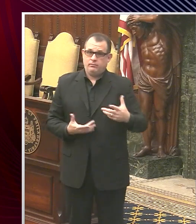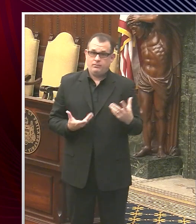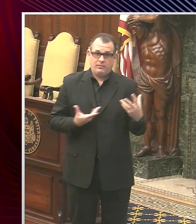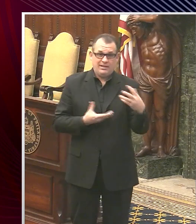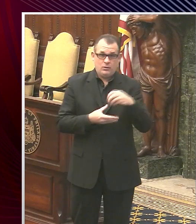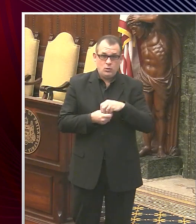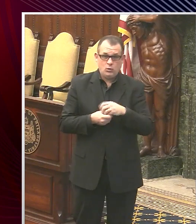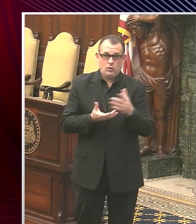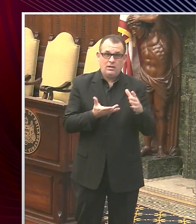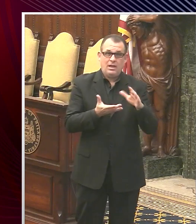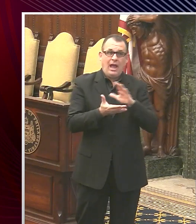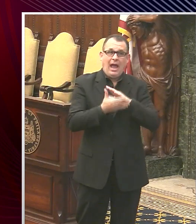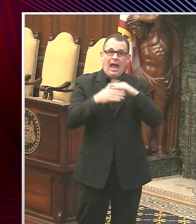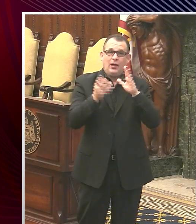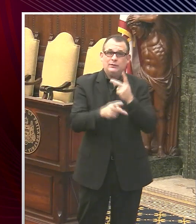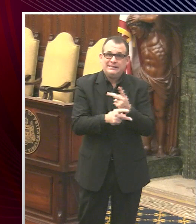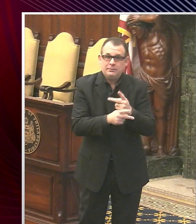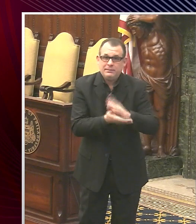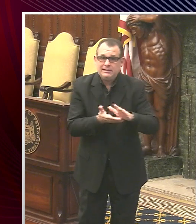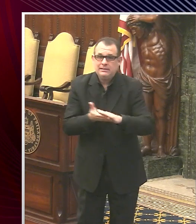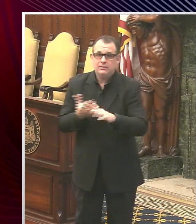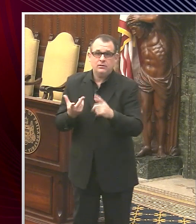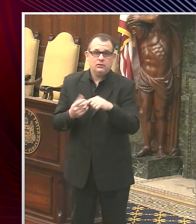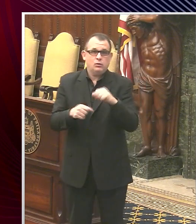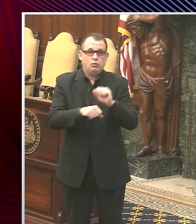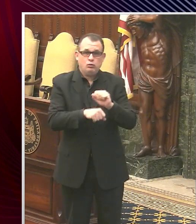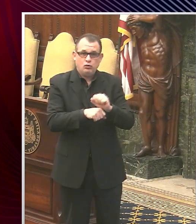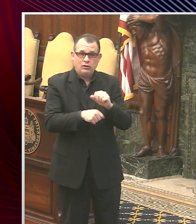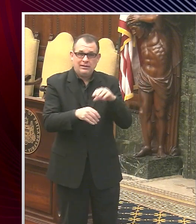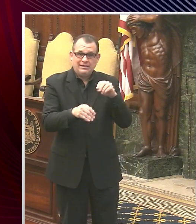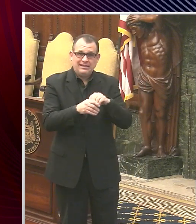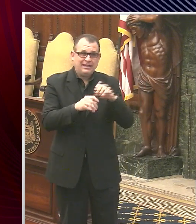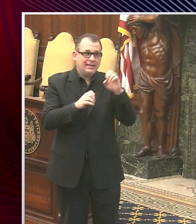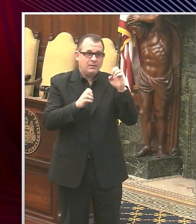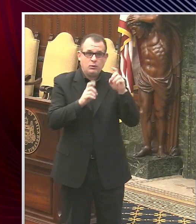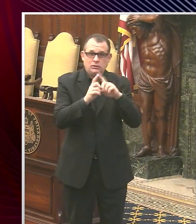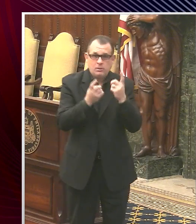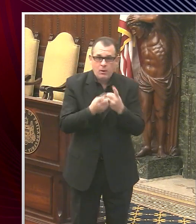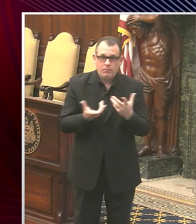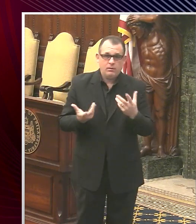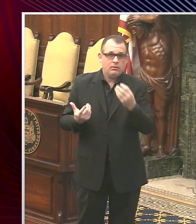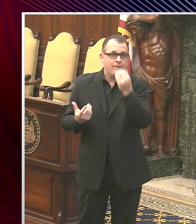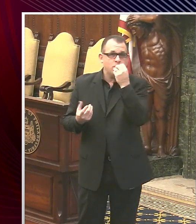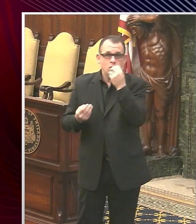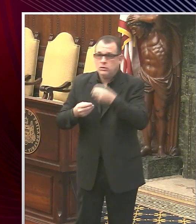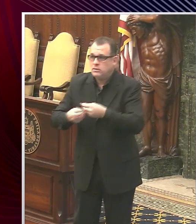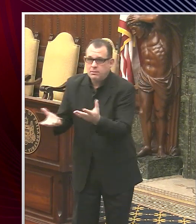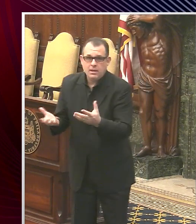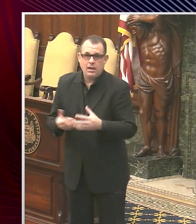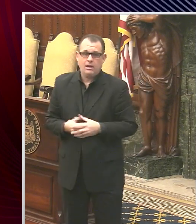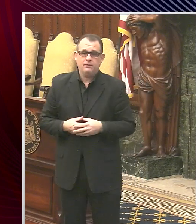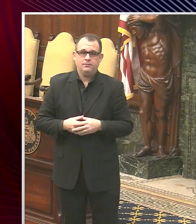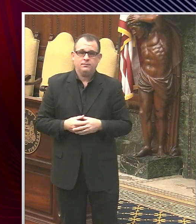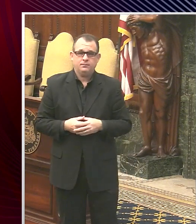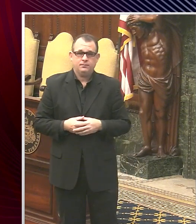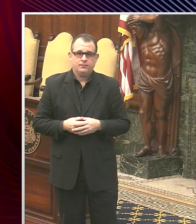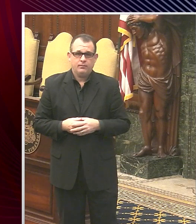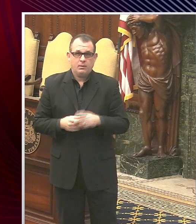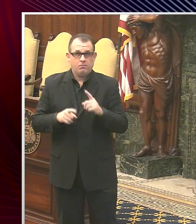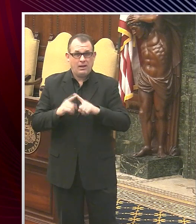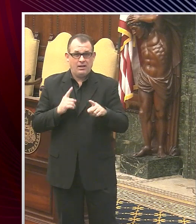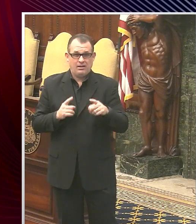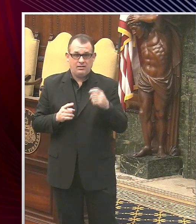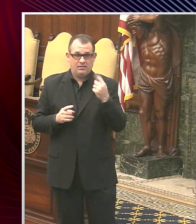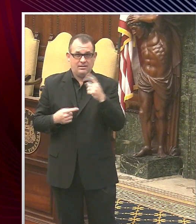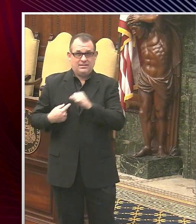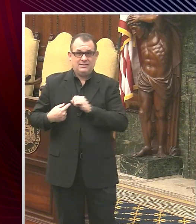housekeeping staff who work in emergency rooms and the dietary staff within hospitals. But it appears that minority staff, particularly African American staff, are less